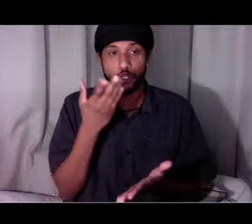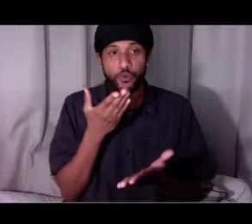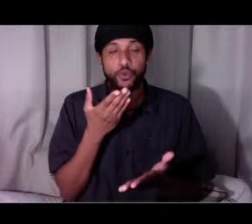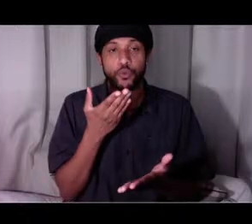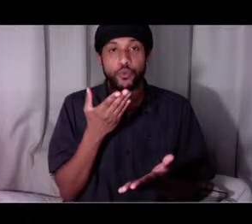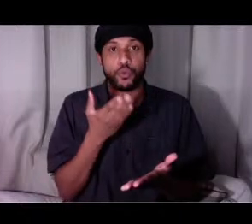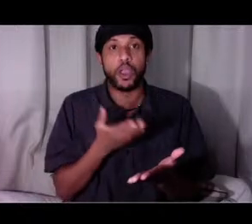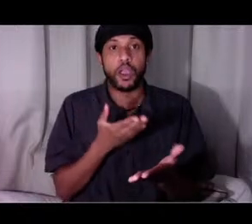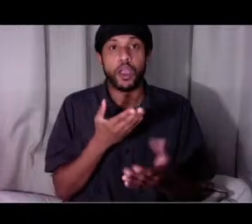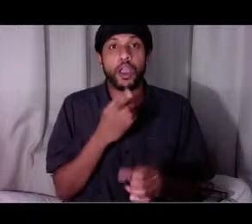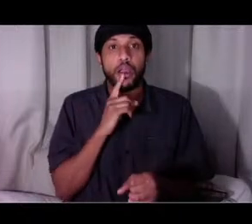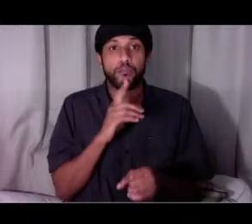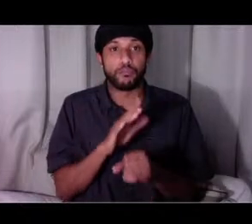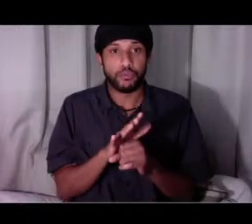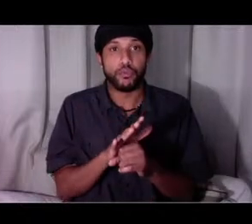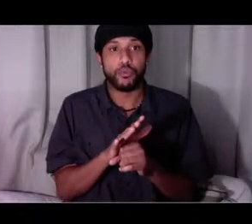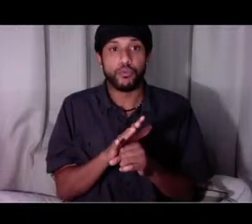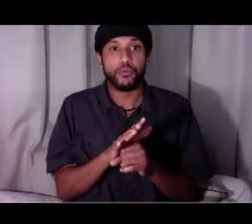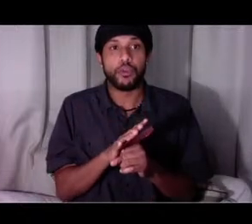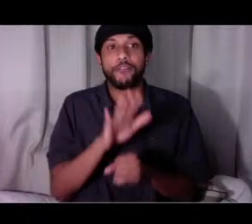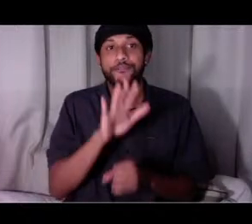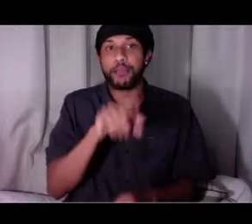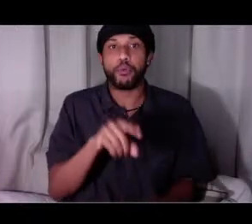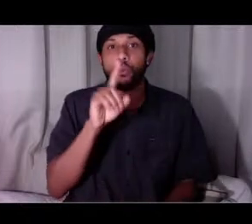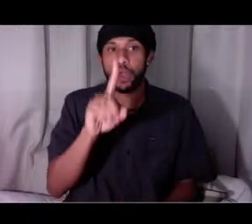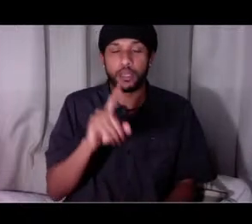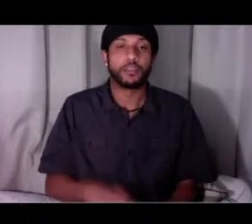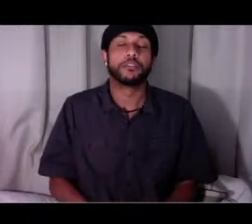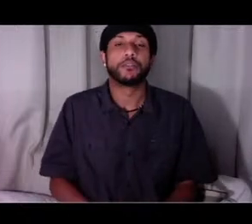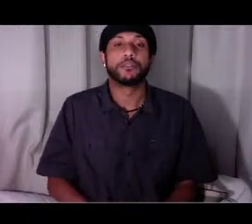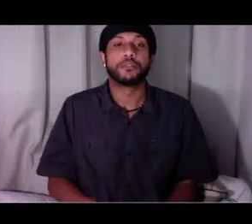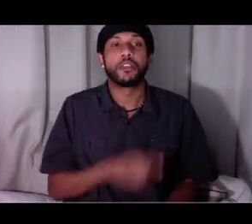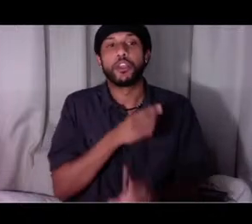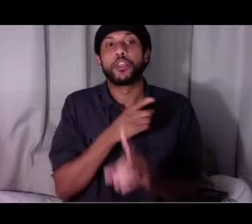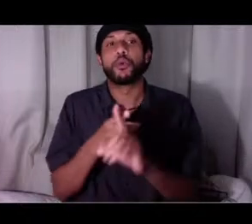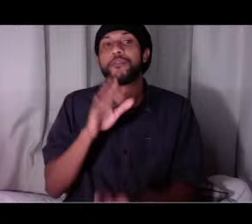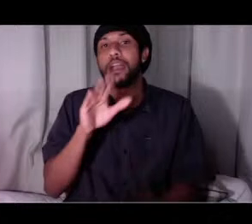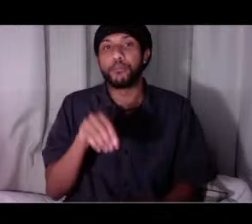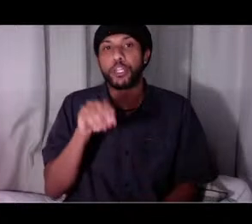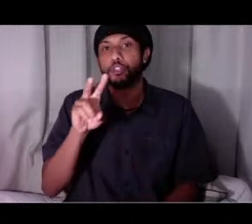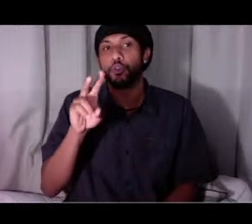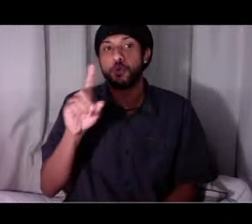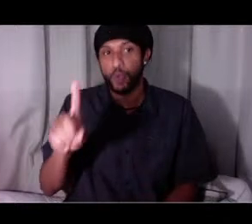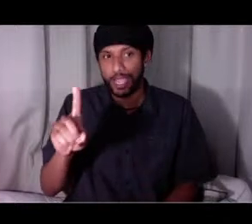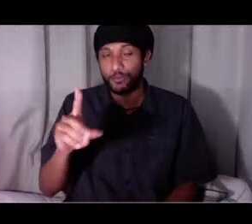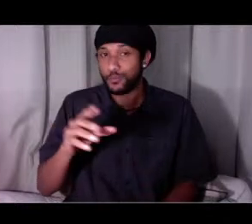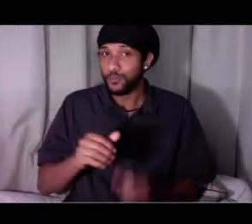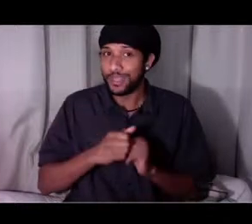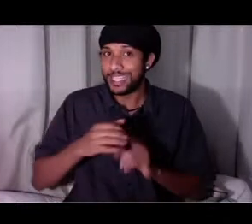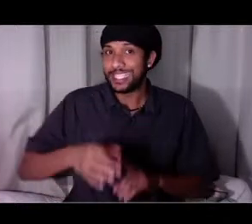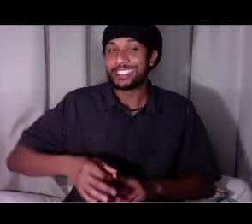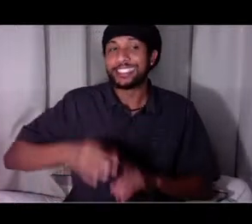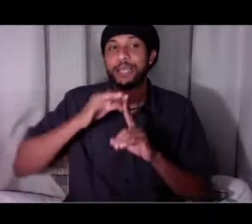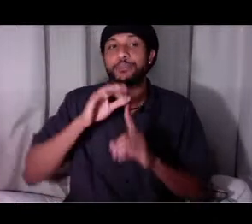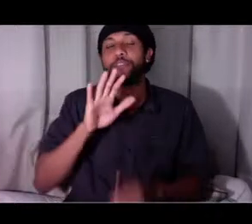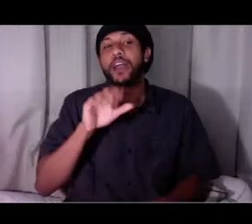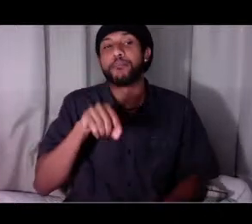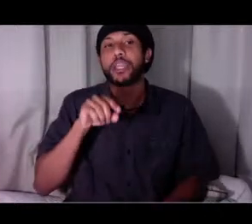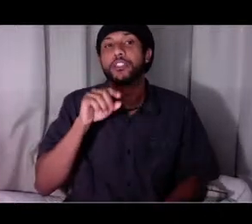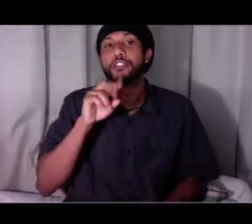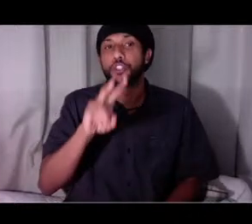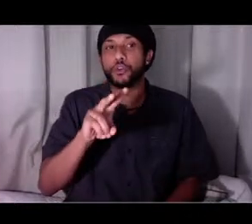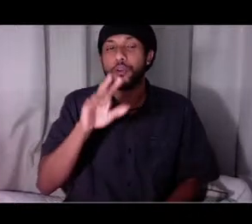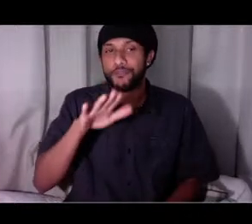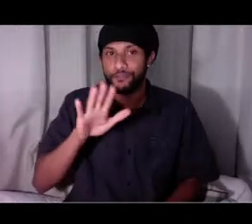action items items 5.1 through 5.21 with the exception of 5.2 and